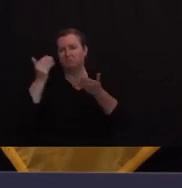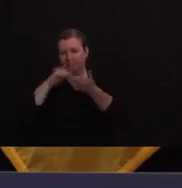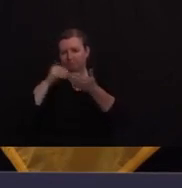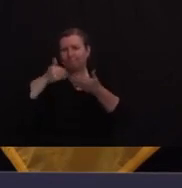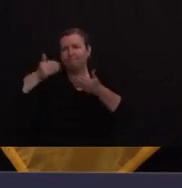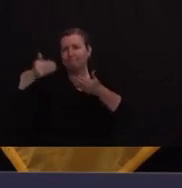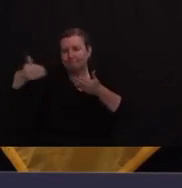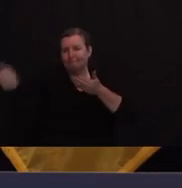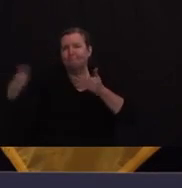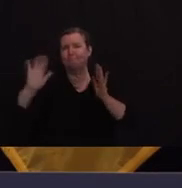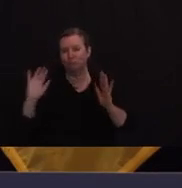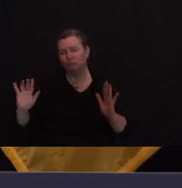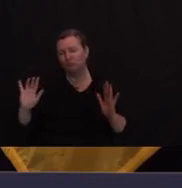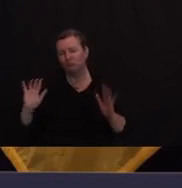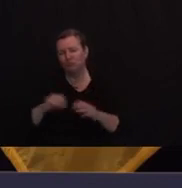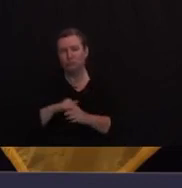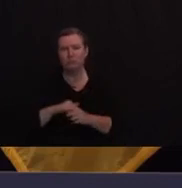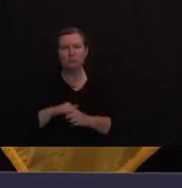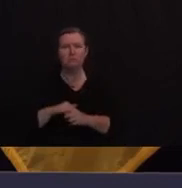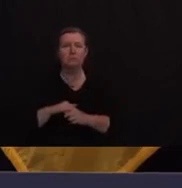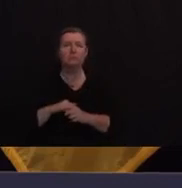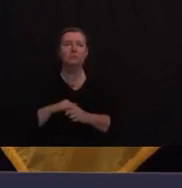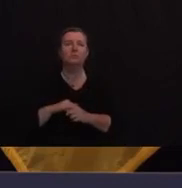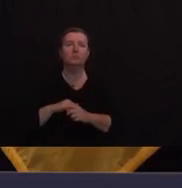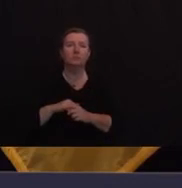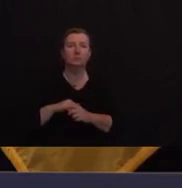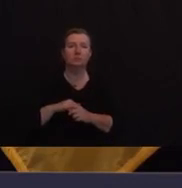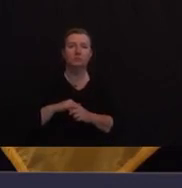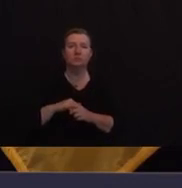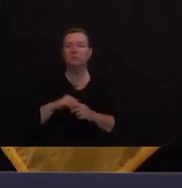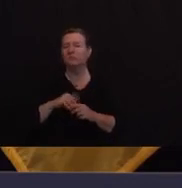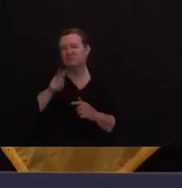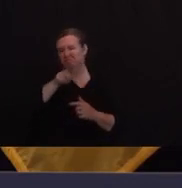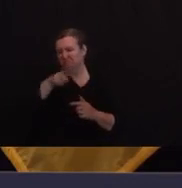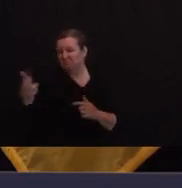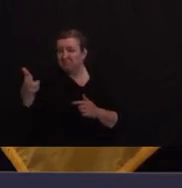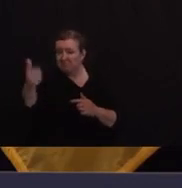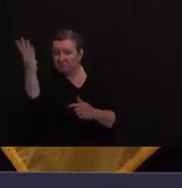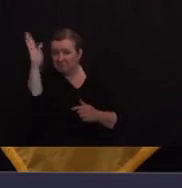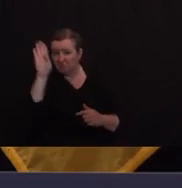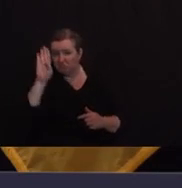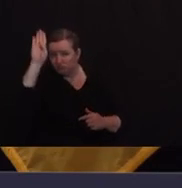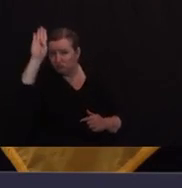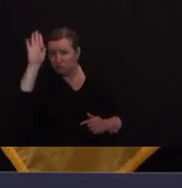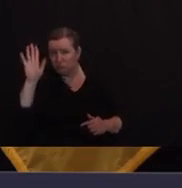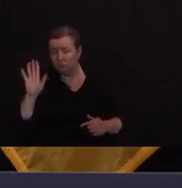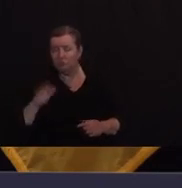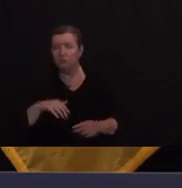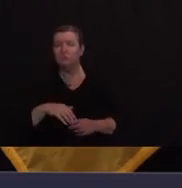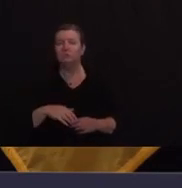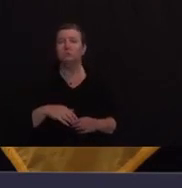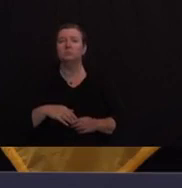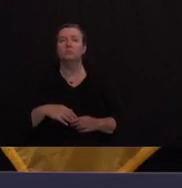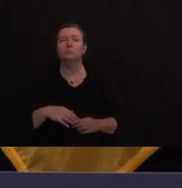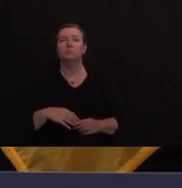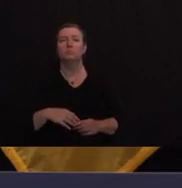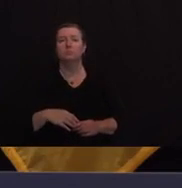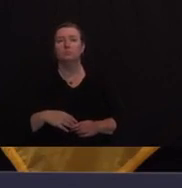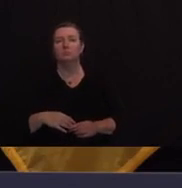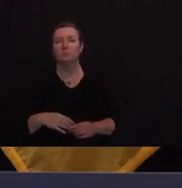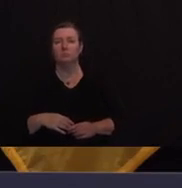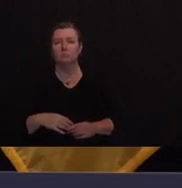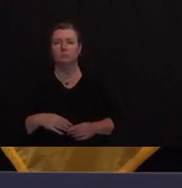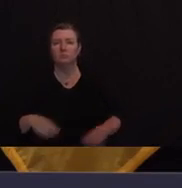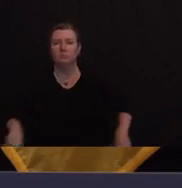good afternoon. Hi, good afternoon. Chuck O'Donnell from Tap Into New Brunswick. Hey, Chuck. Hi. Commissioner,